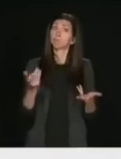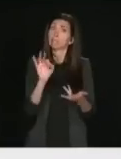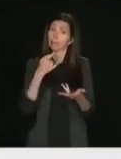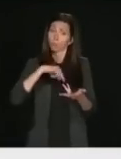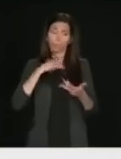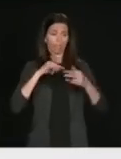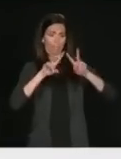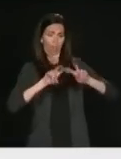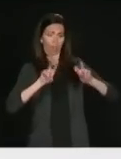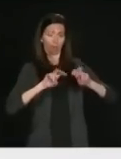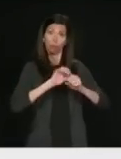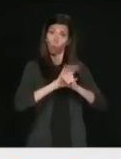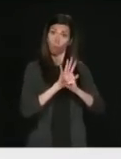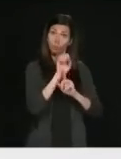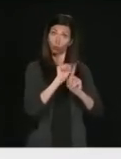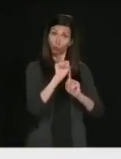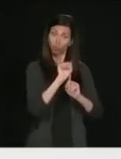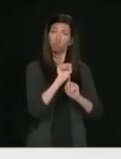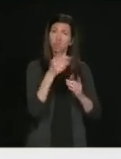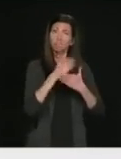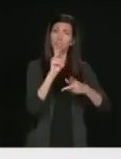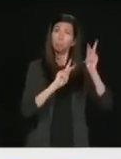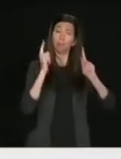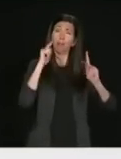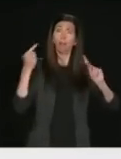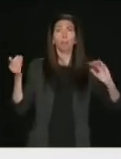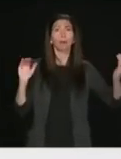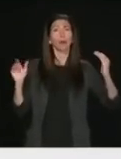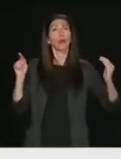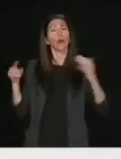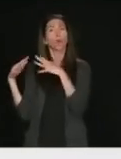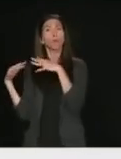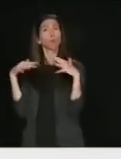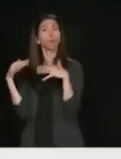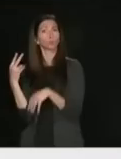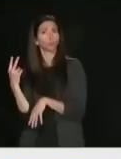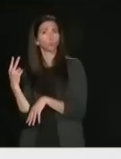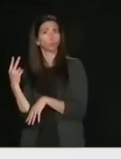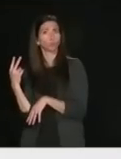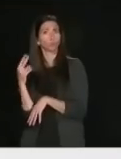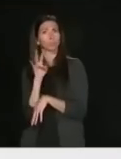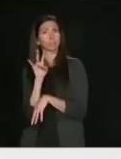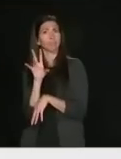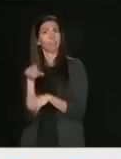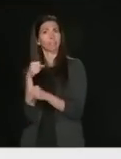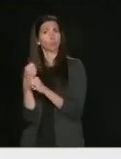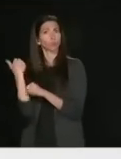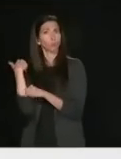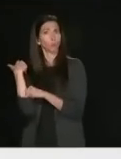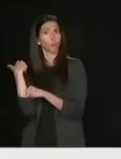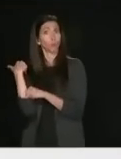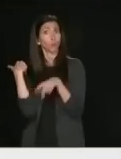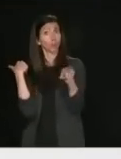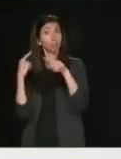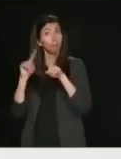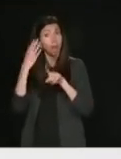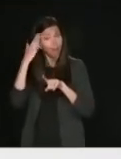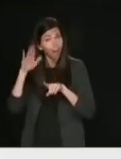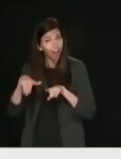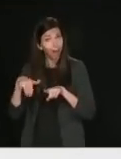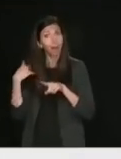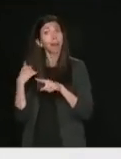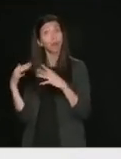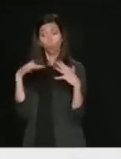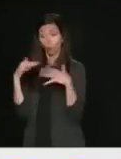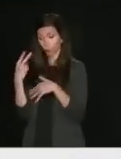compared it to what happened 75 years ago around World War II. Well, In the years following World War II, we